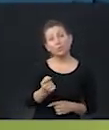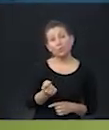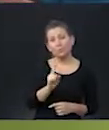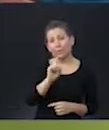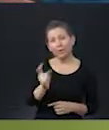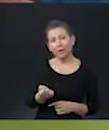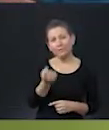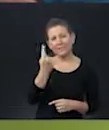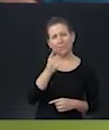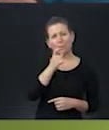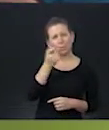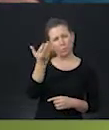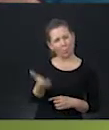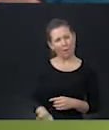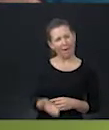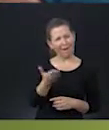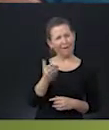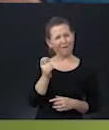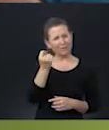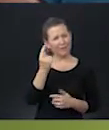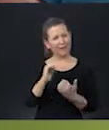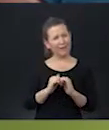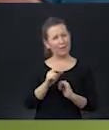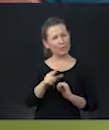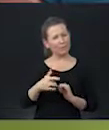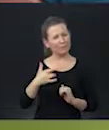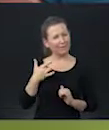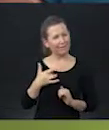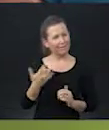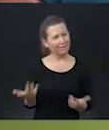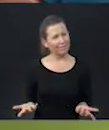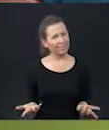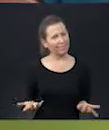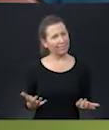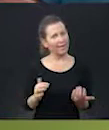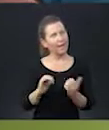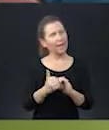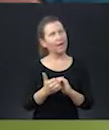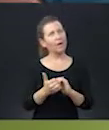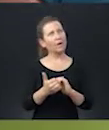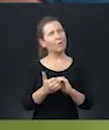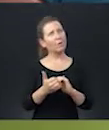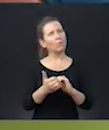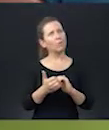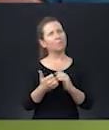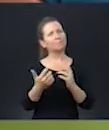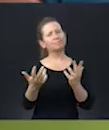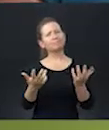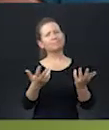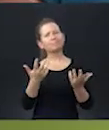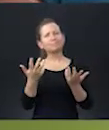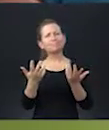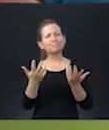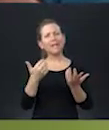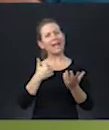They can really understand who you really are and really can understand how you feel and